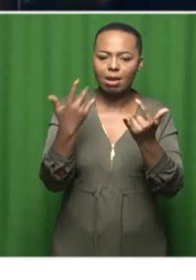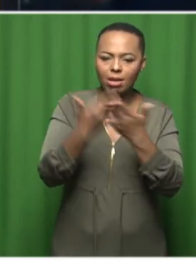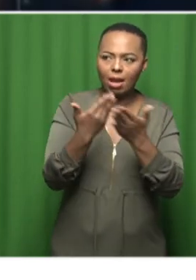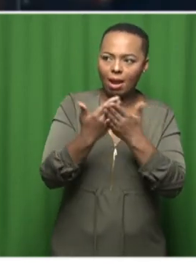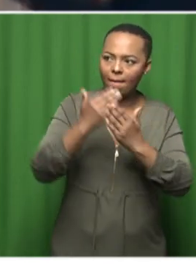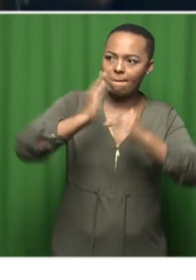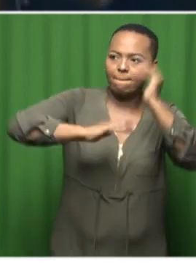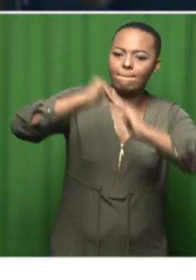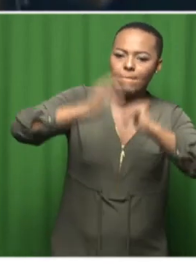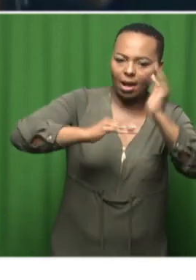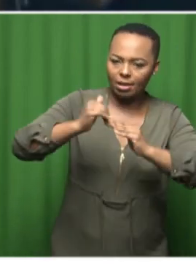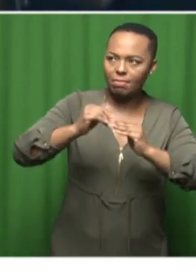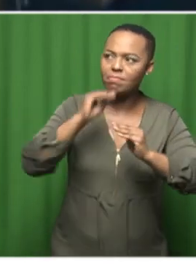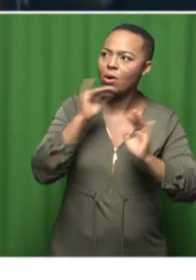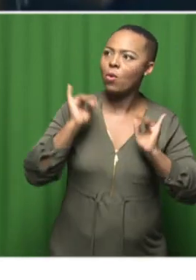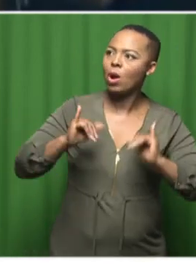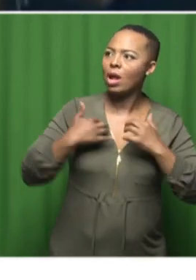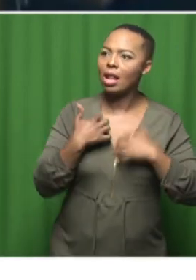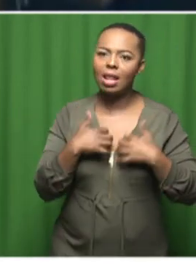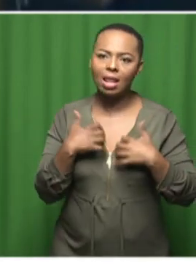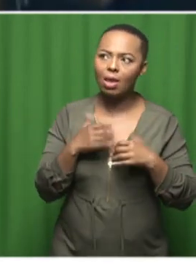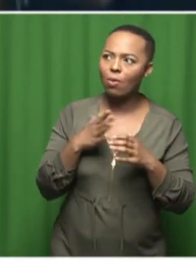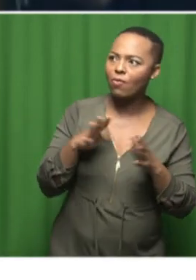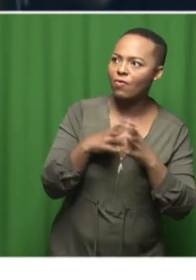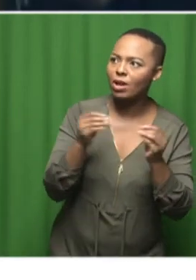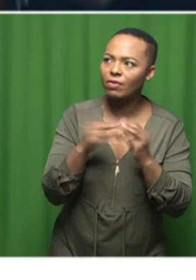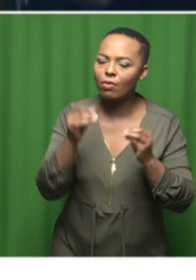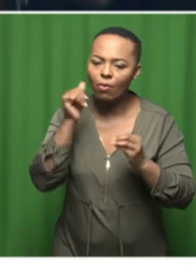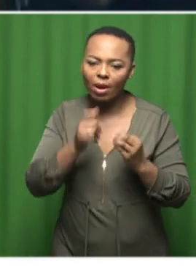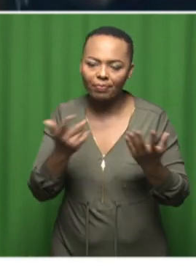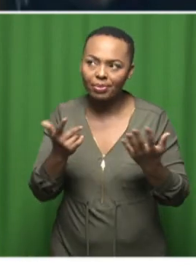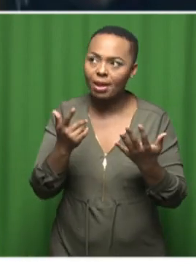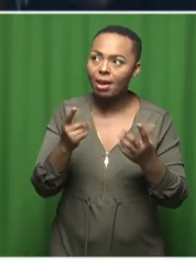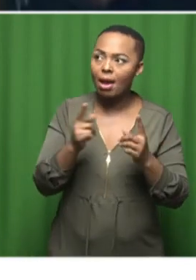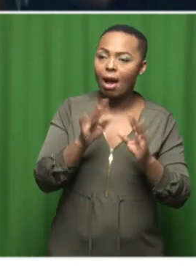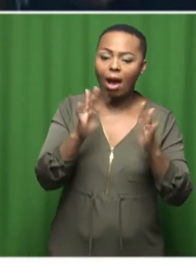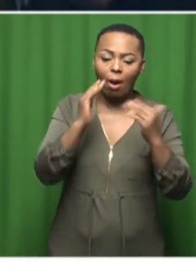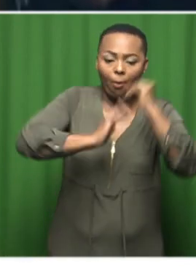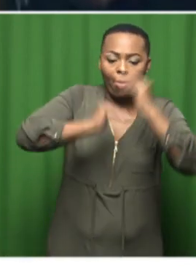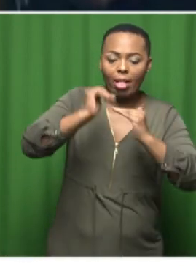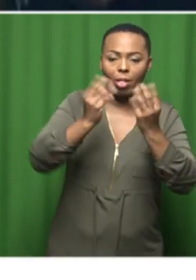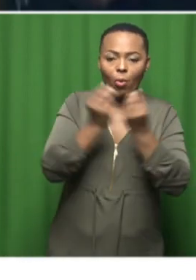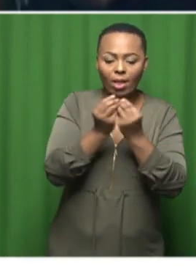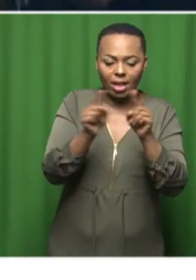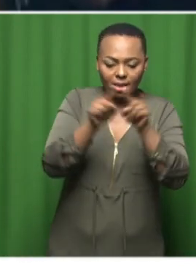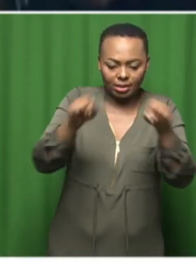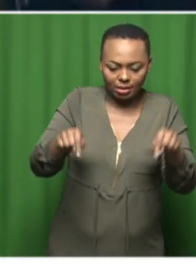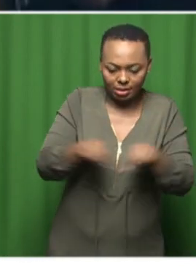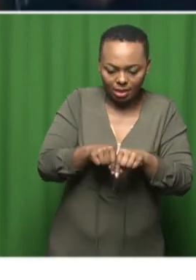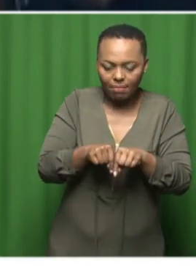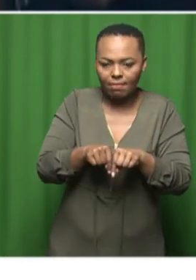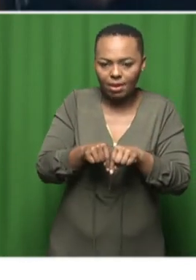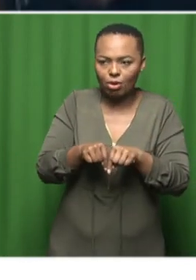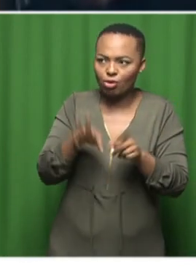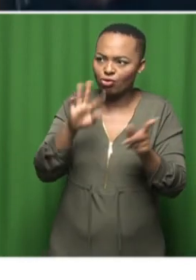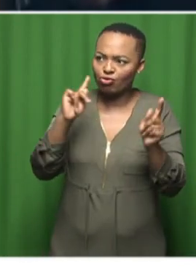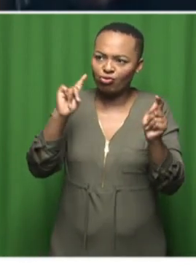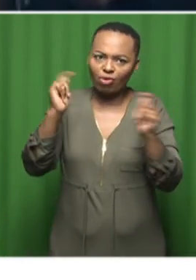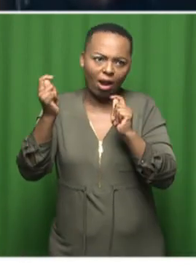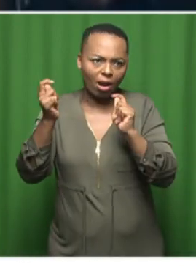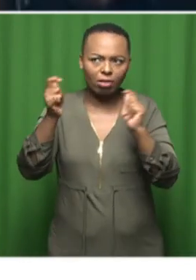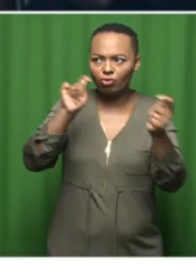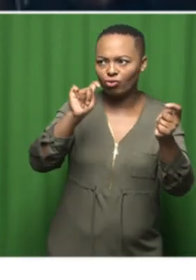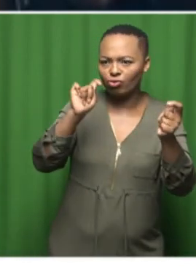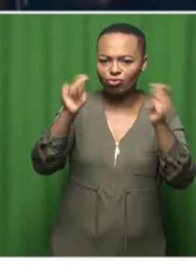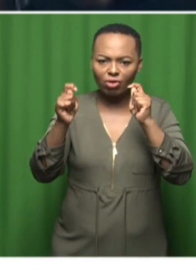to see it. The beauty of it is that with a ceramic surface, with it being modular, you can change and